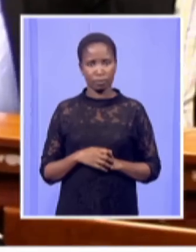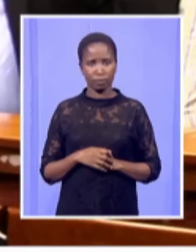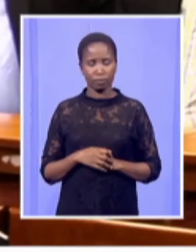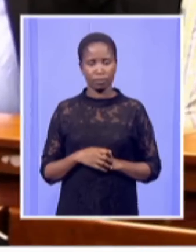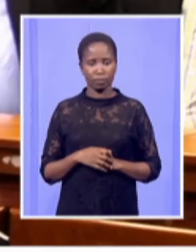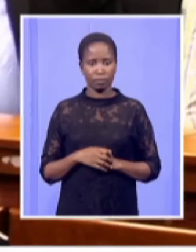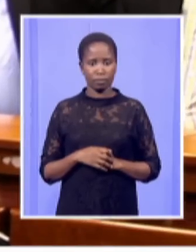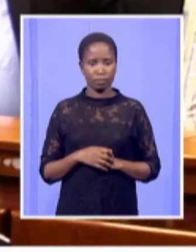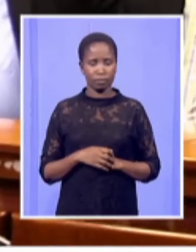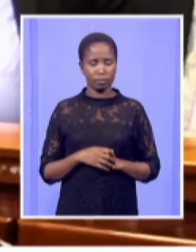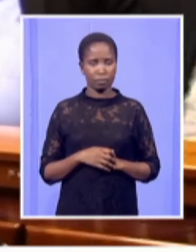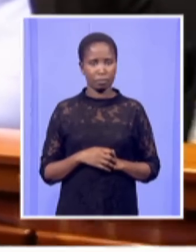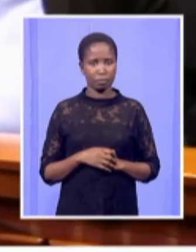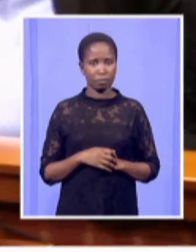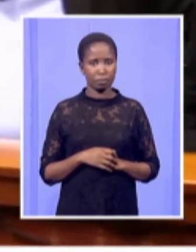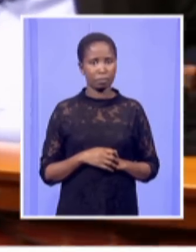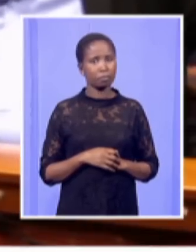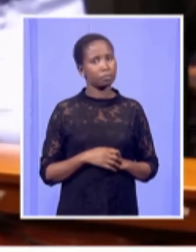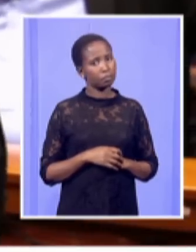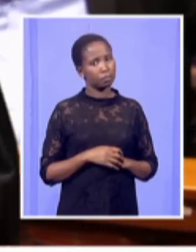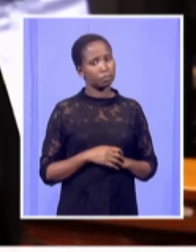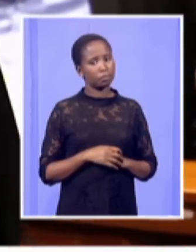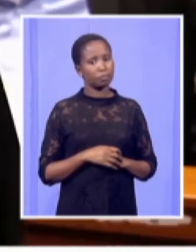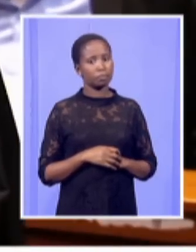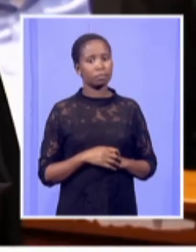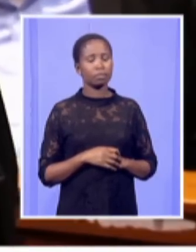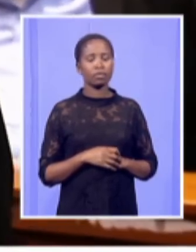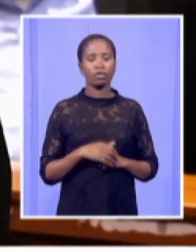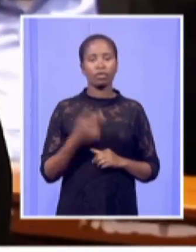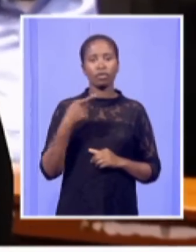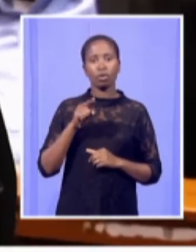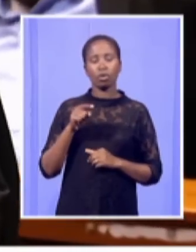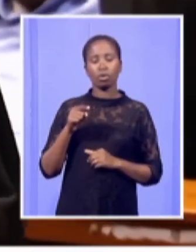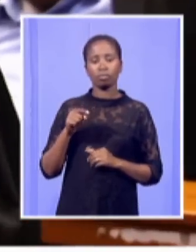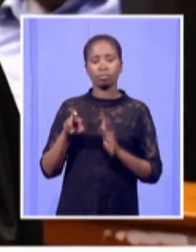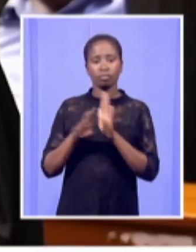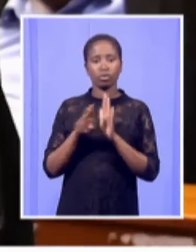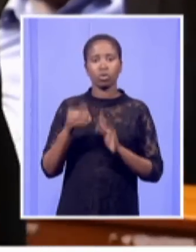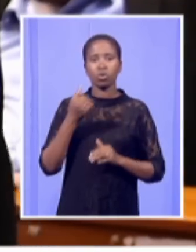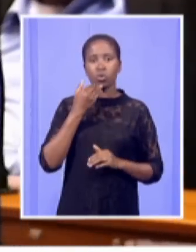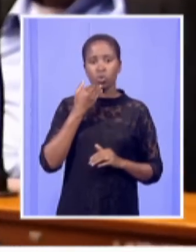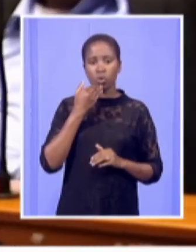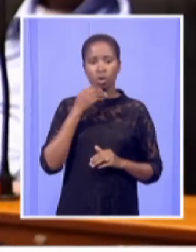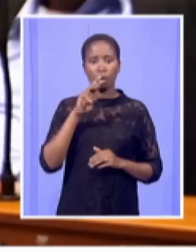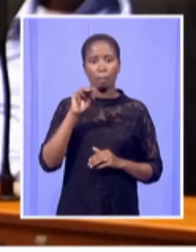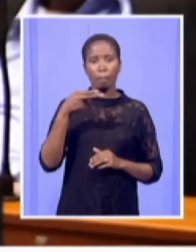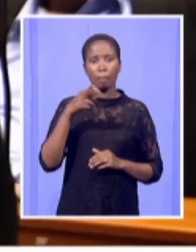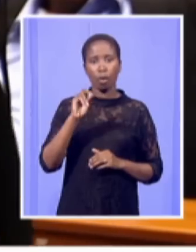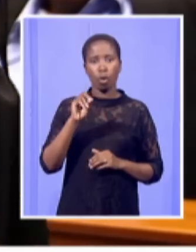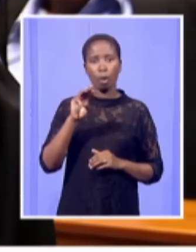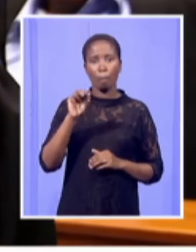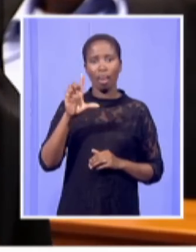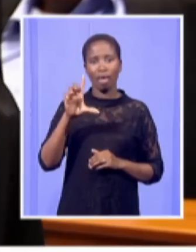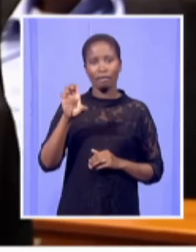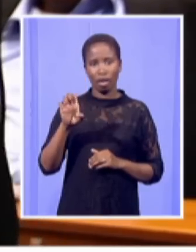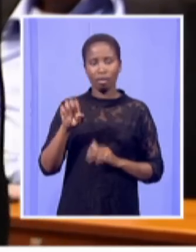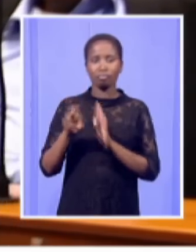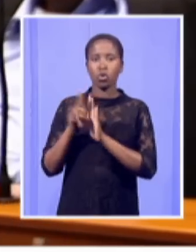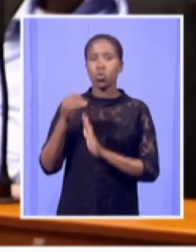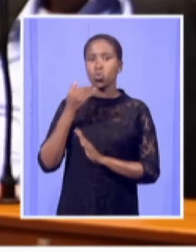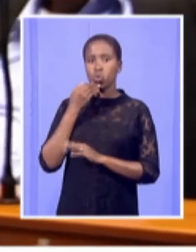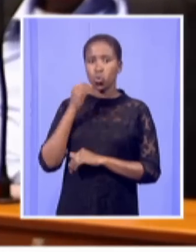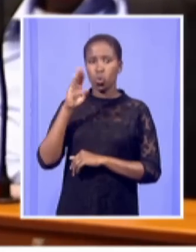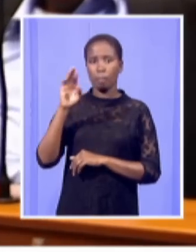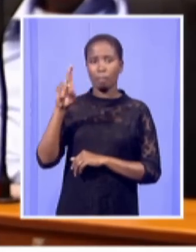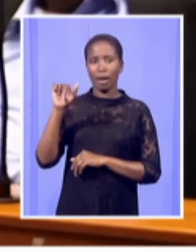As the court pleases, Your Worship, it's Mthethwa on behalf of accused number 11, Mr. Mthethwa. Your Worship, we